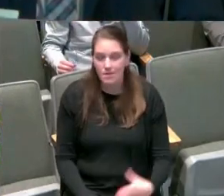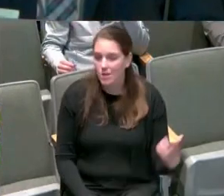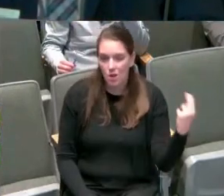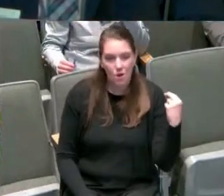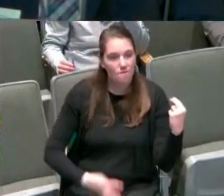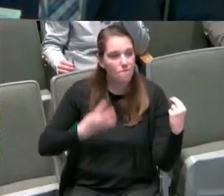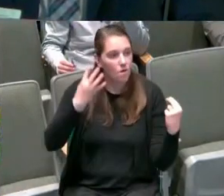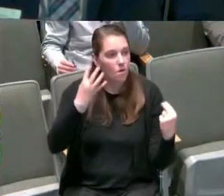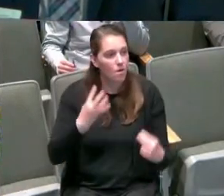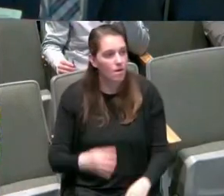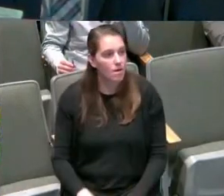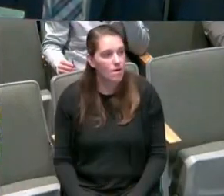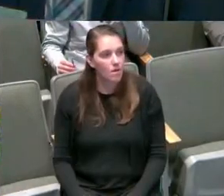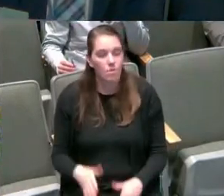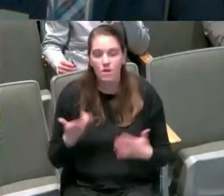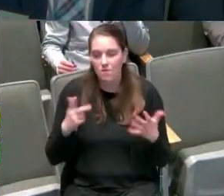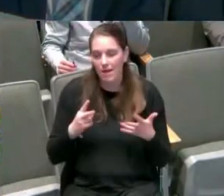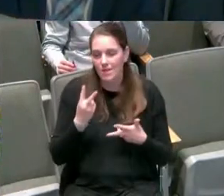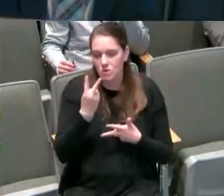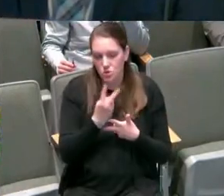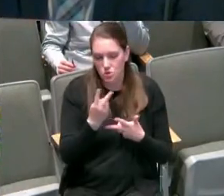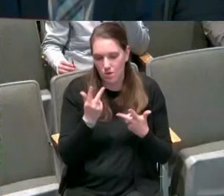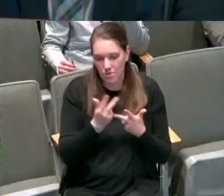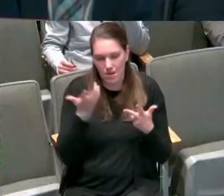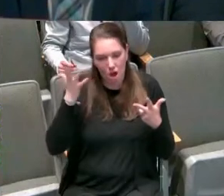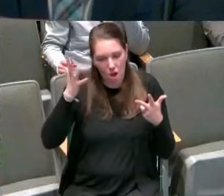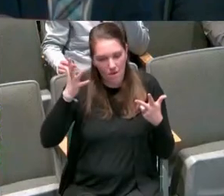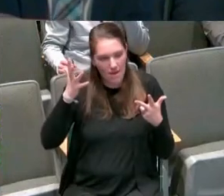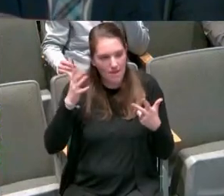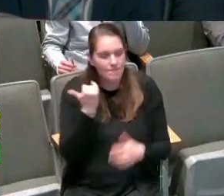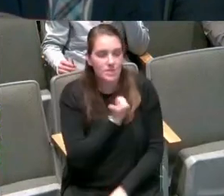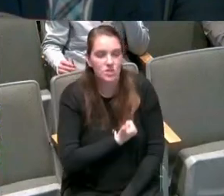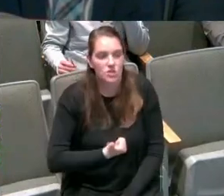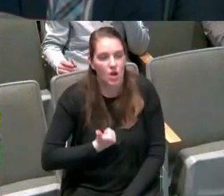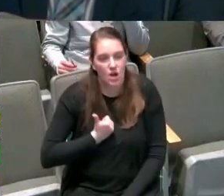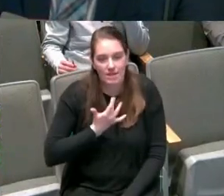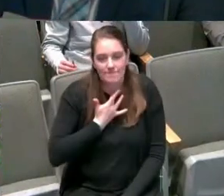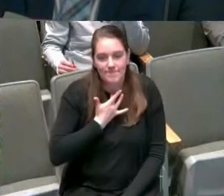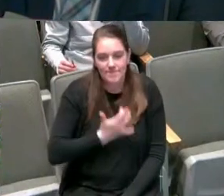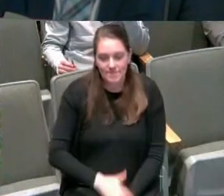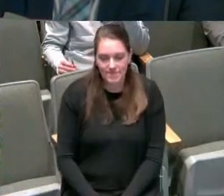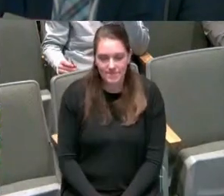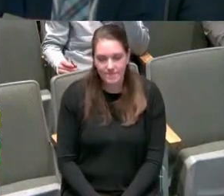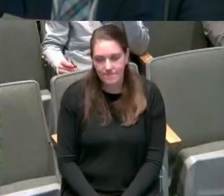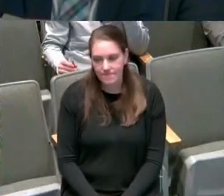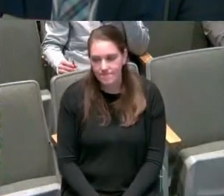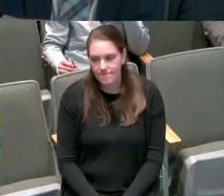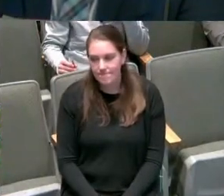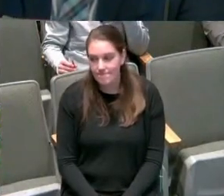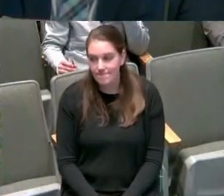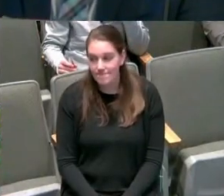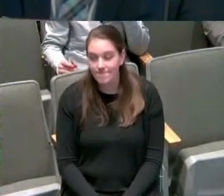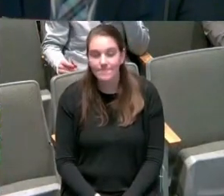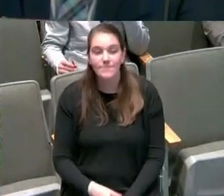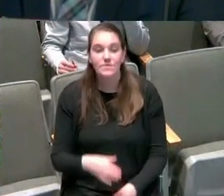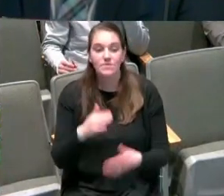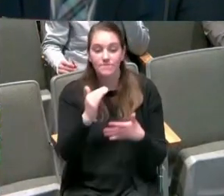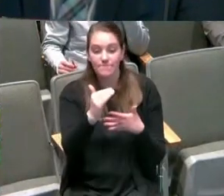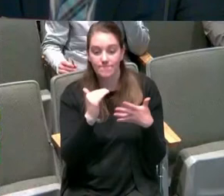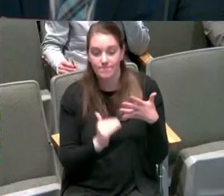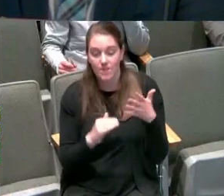four two and three oh sorry okay article